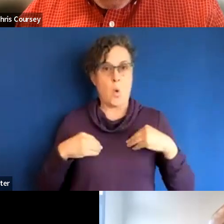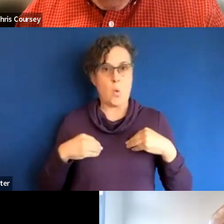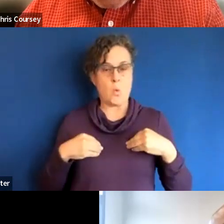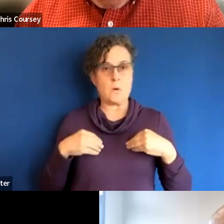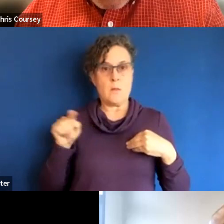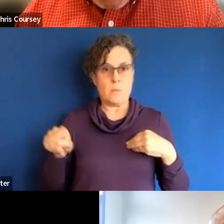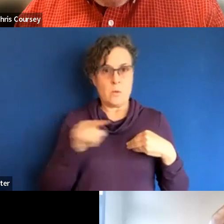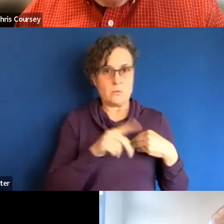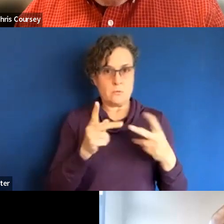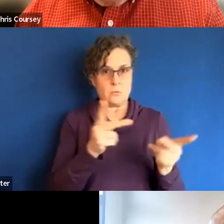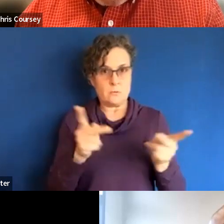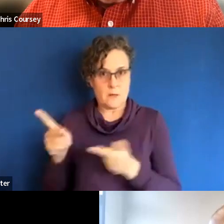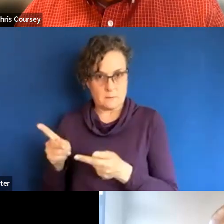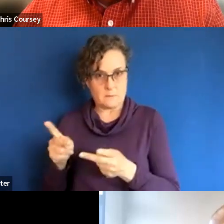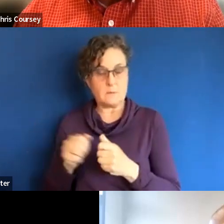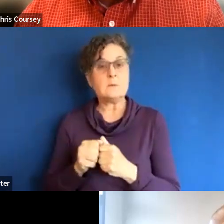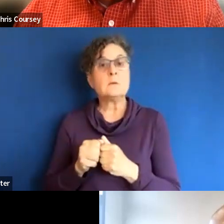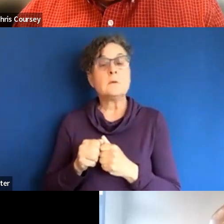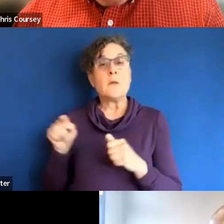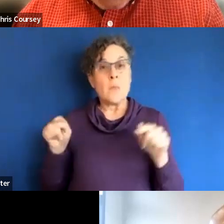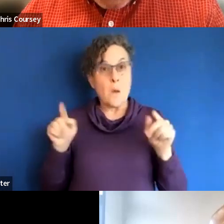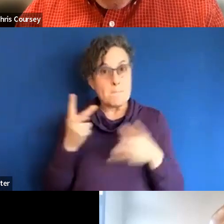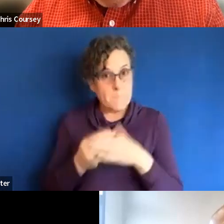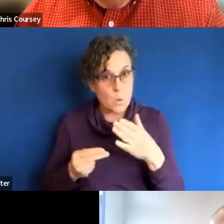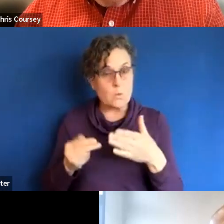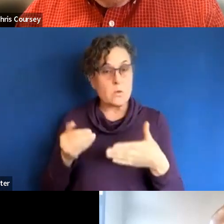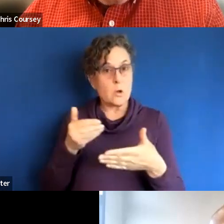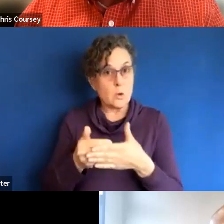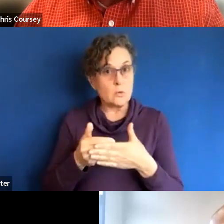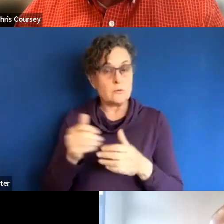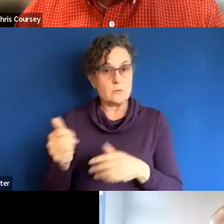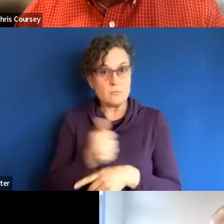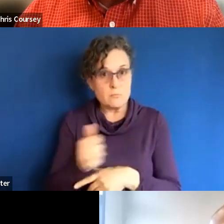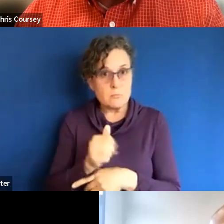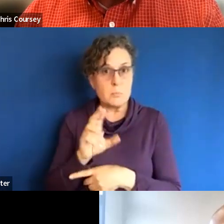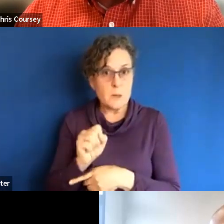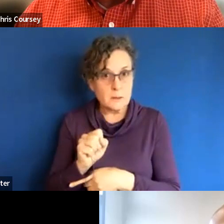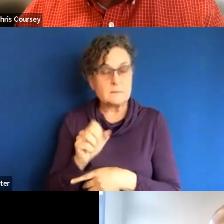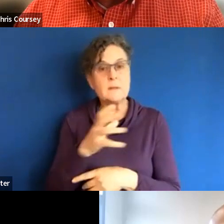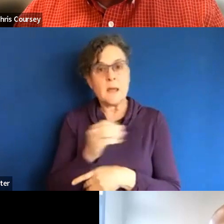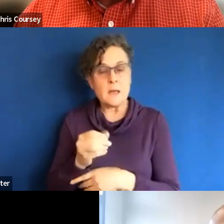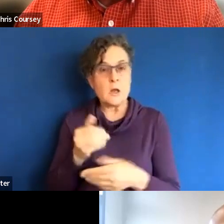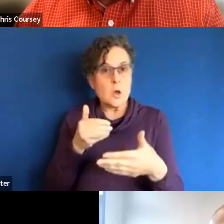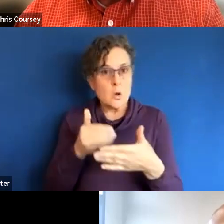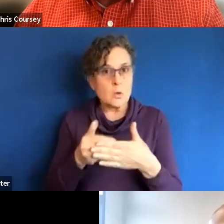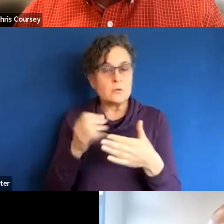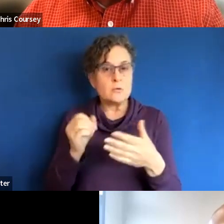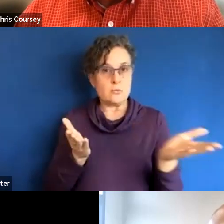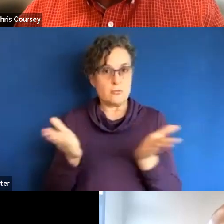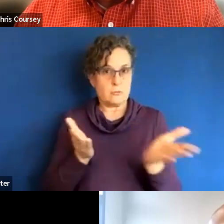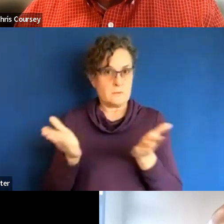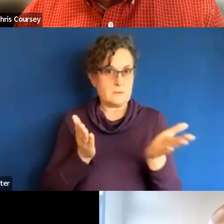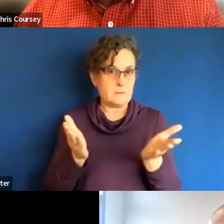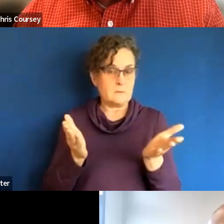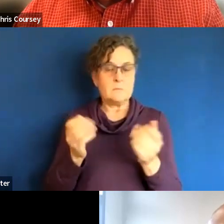close to transit for the folks who live here as they are working to transition into permanent housing. and they're available right